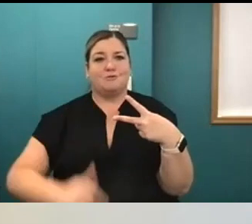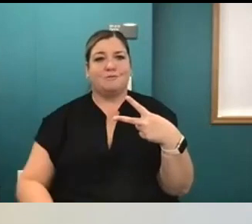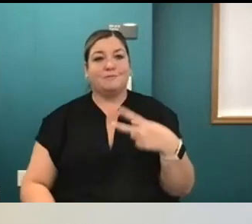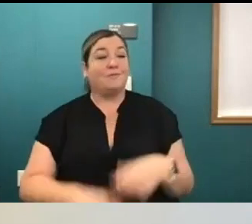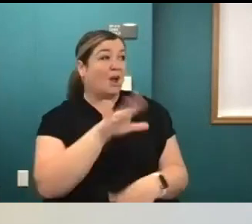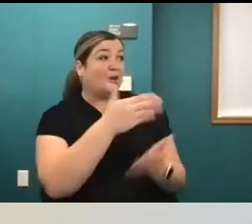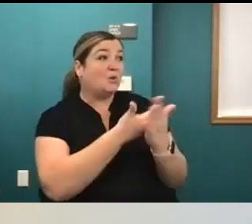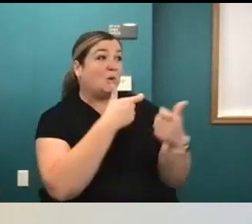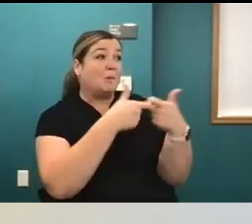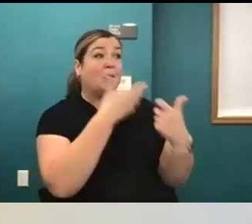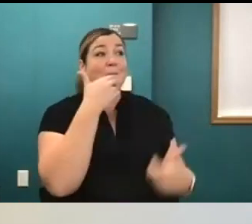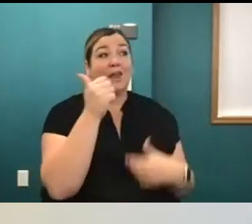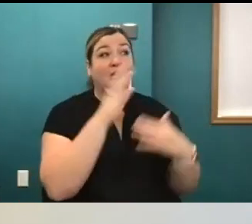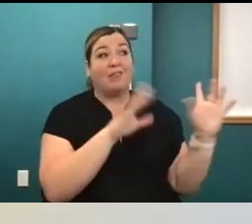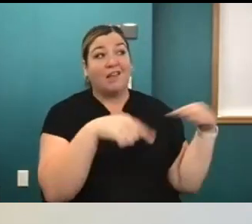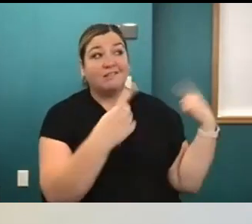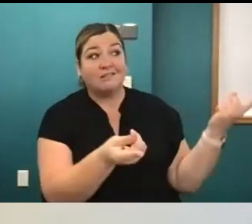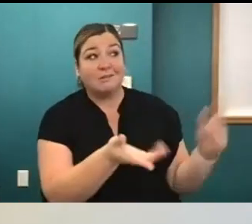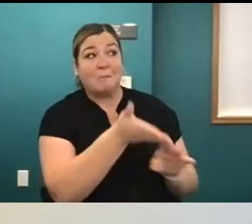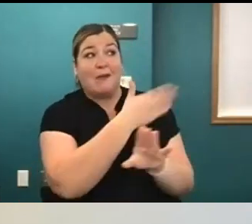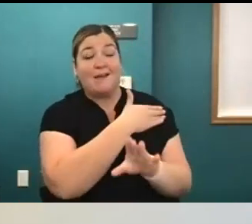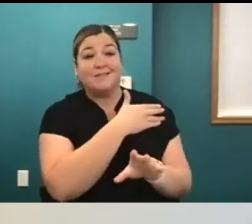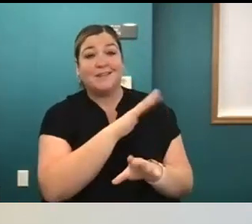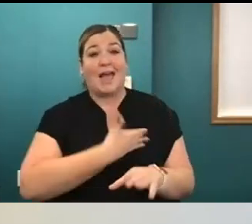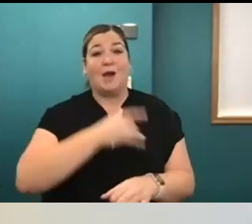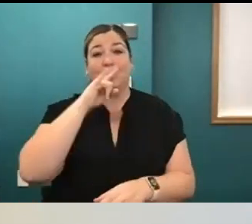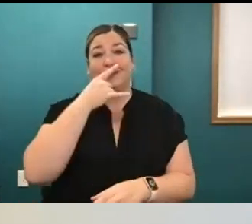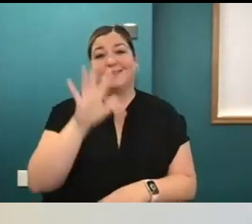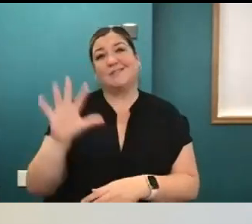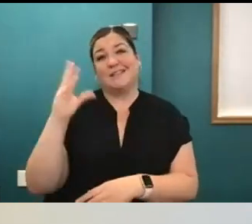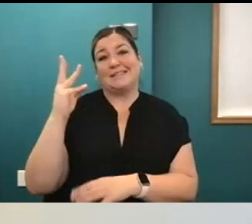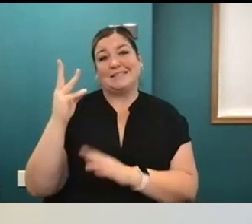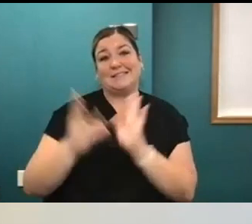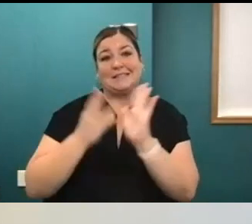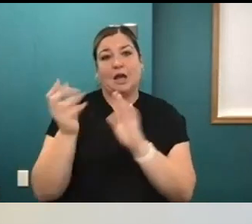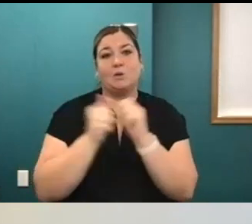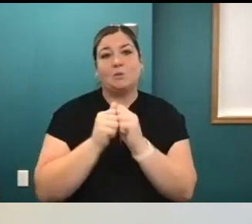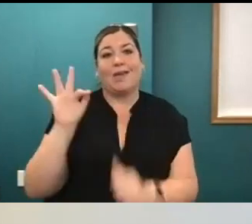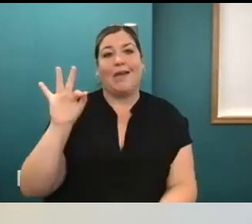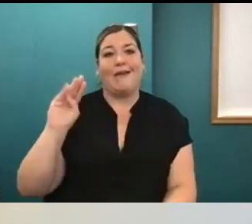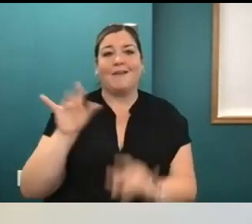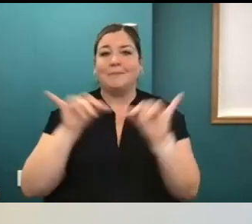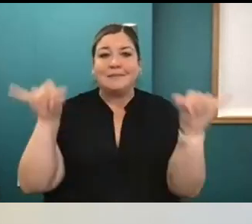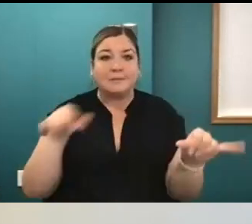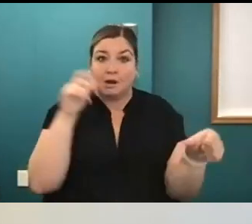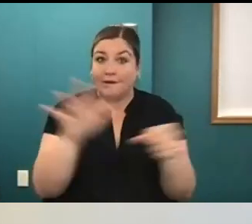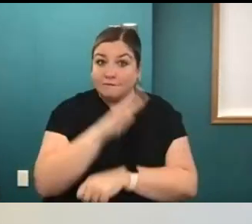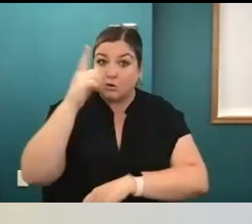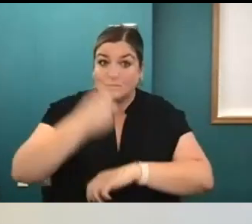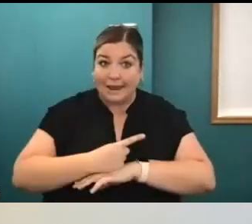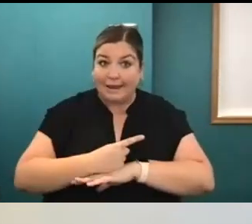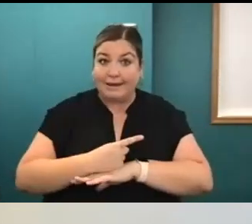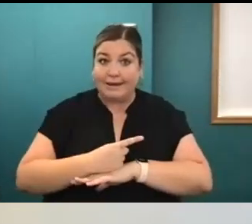than the ones that our kids have been using? Because our kids, it lasts about 6 hours with an FM system, which isn't a full school day. So